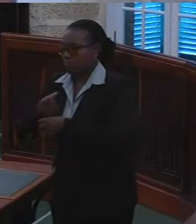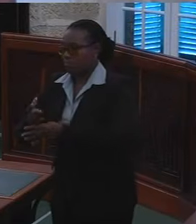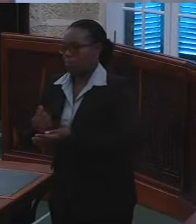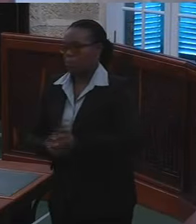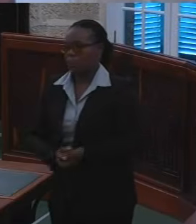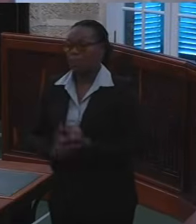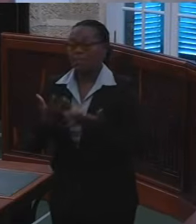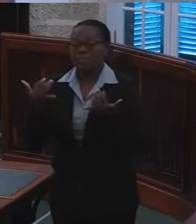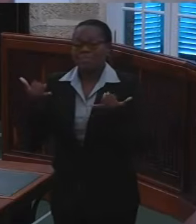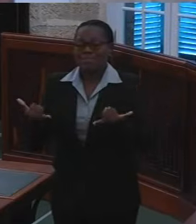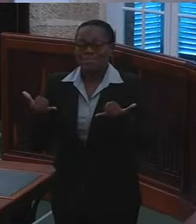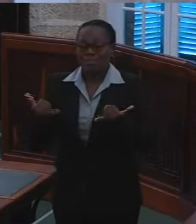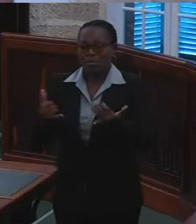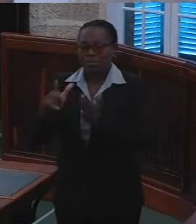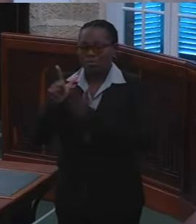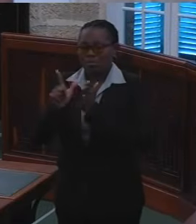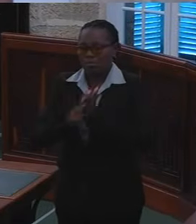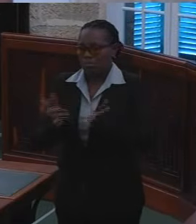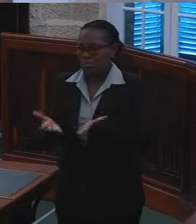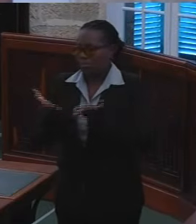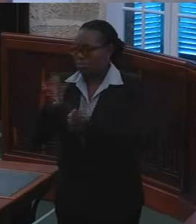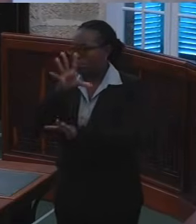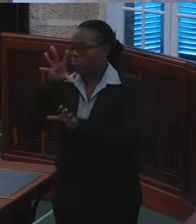the whole conversation that once